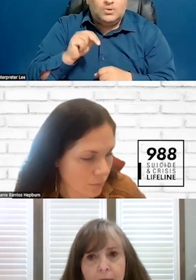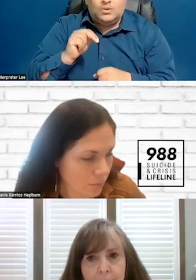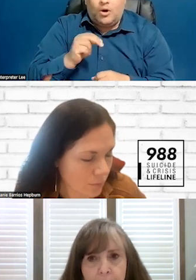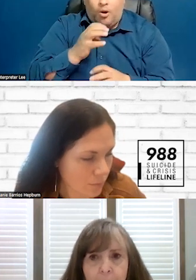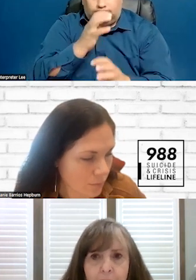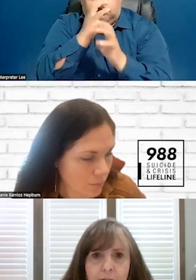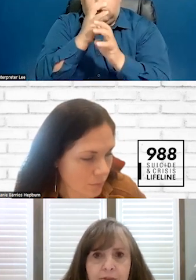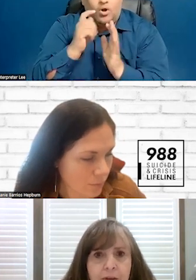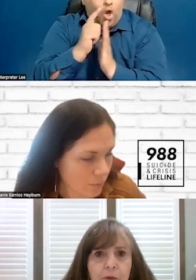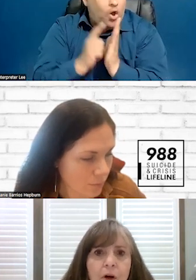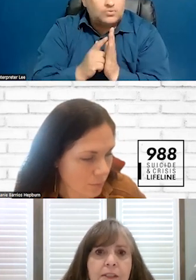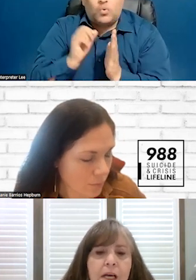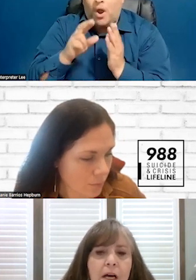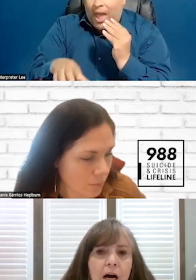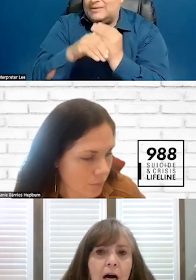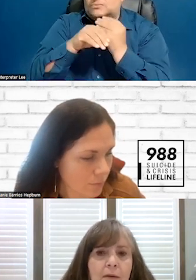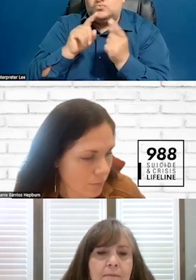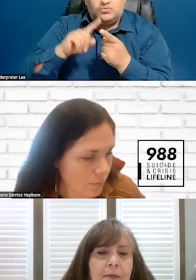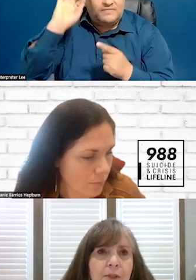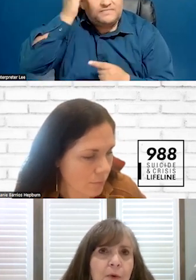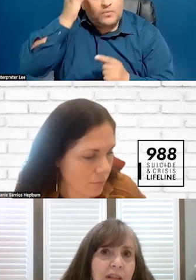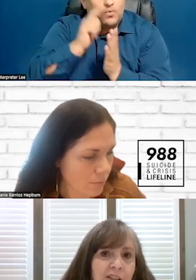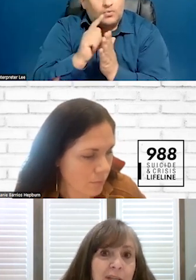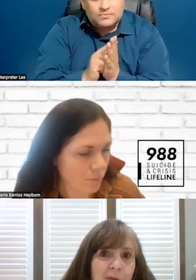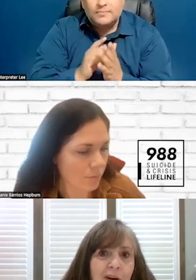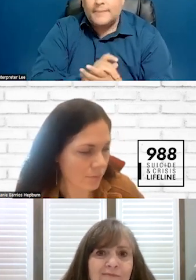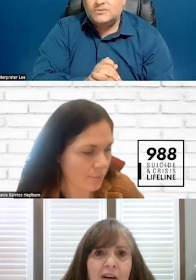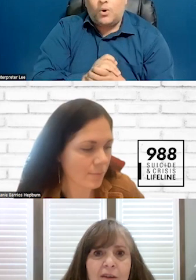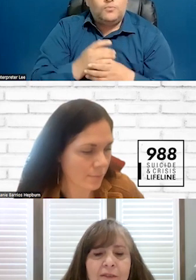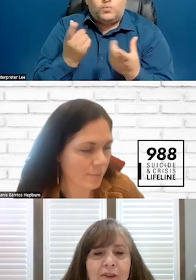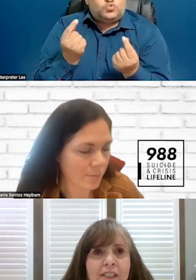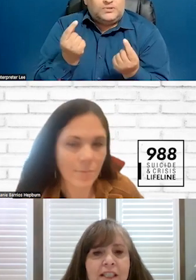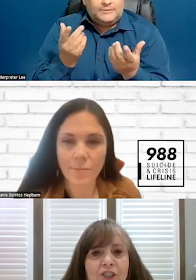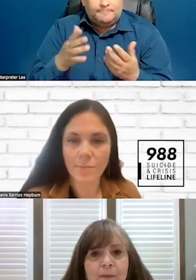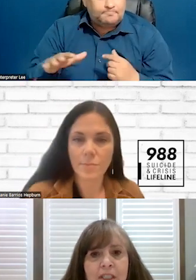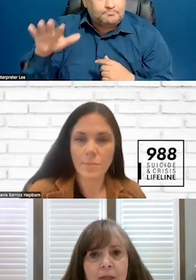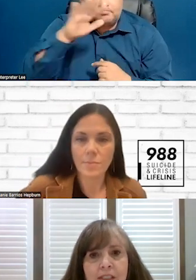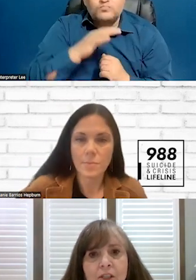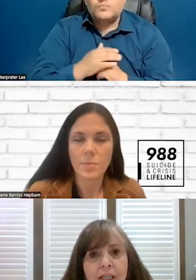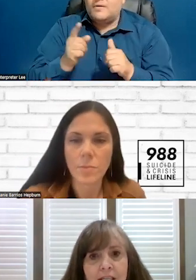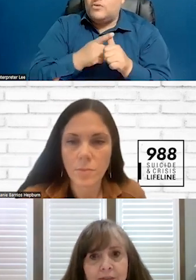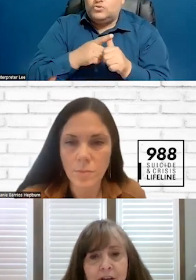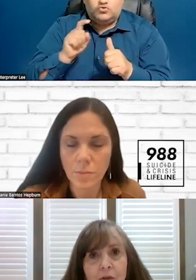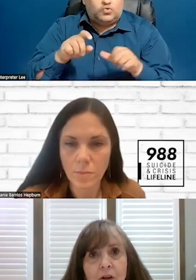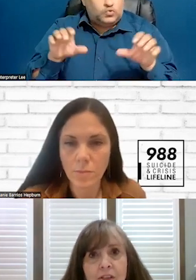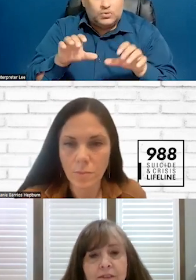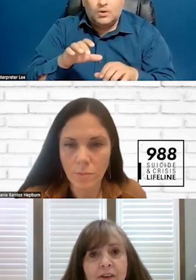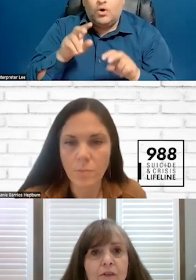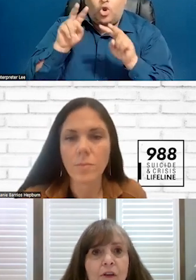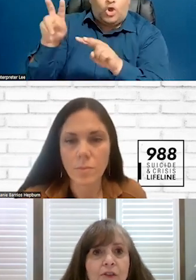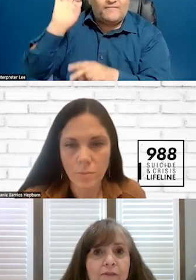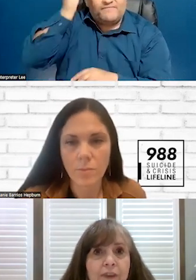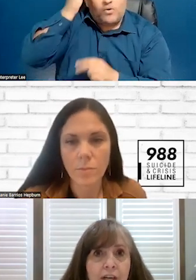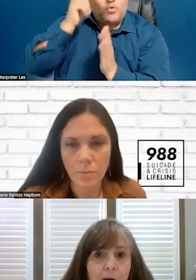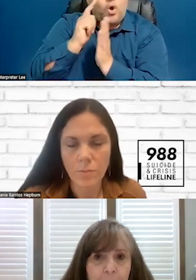to, add to the federal laws. So what are they doing? Well, the first thing they should be doing is looking at the federal laws. The